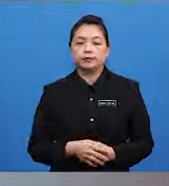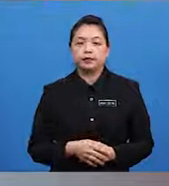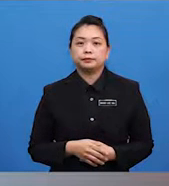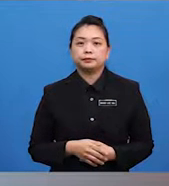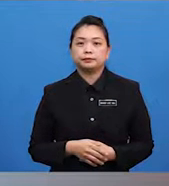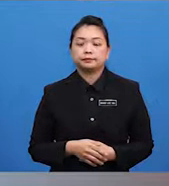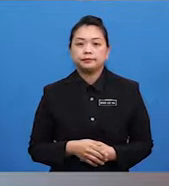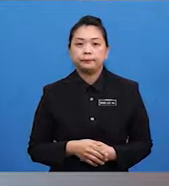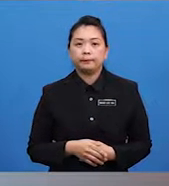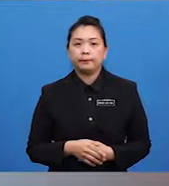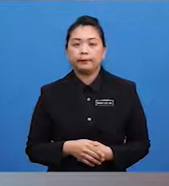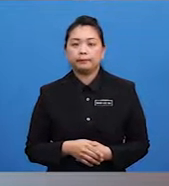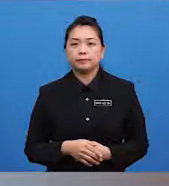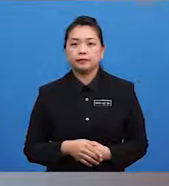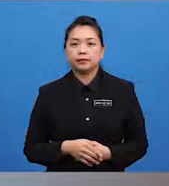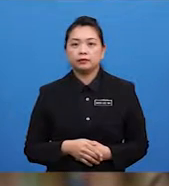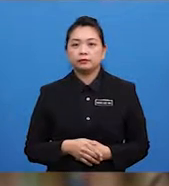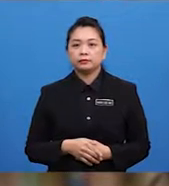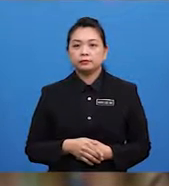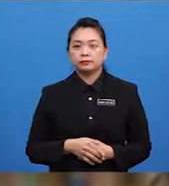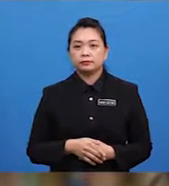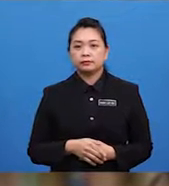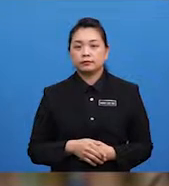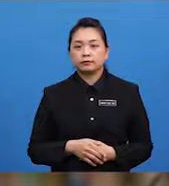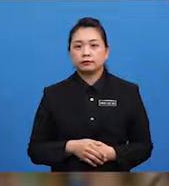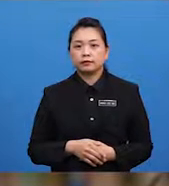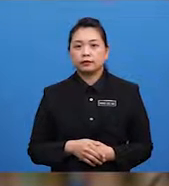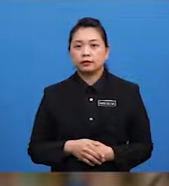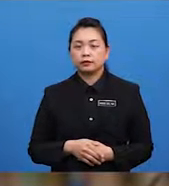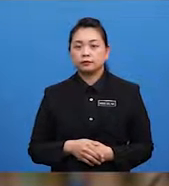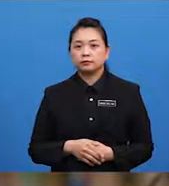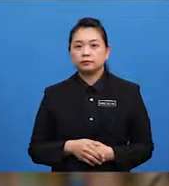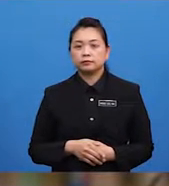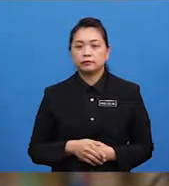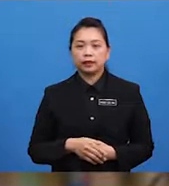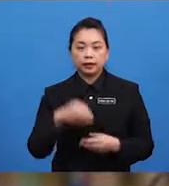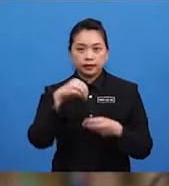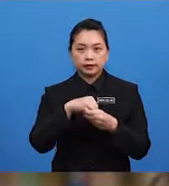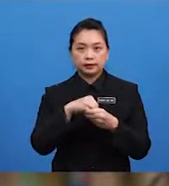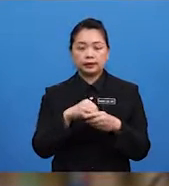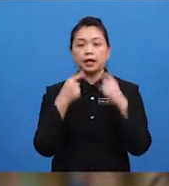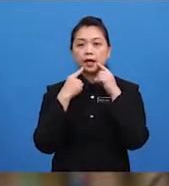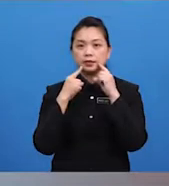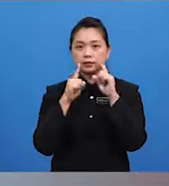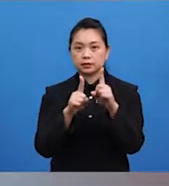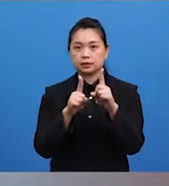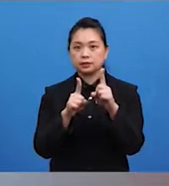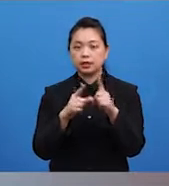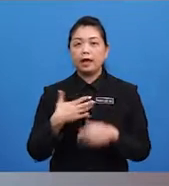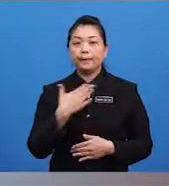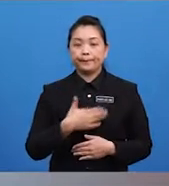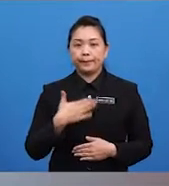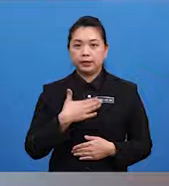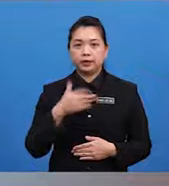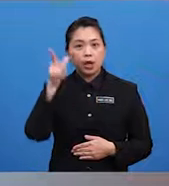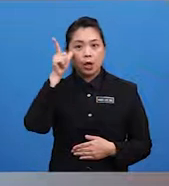help you to make an inference. Also, in order to answer this question, please